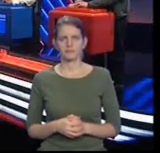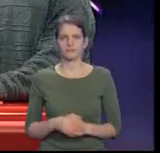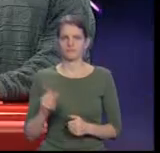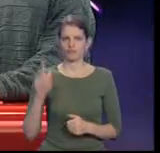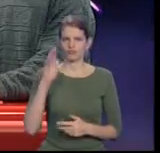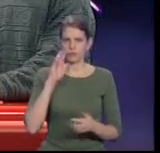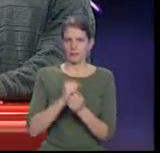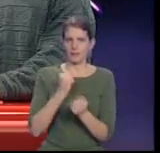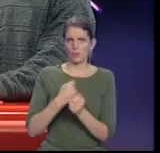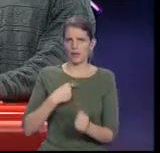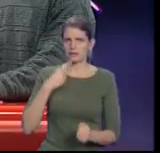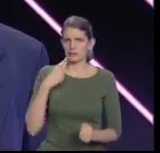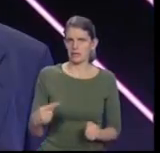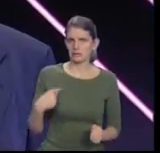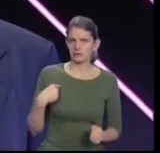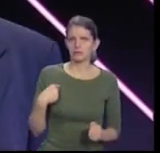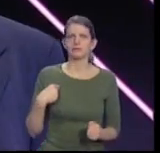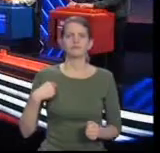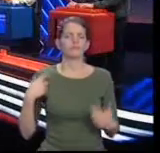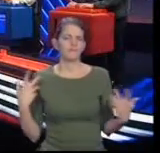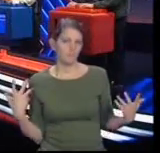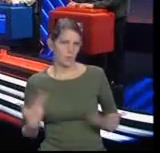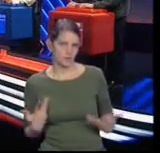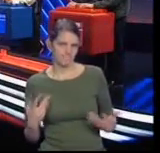Susan and Ben. Mark my words. Of course it is.